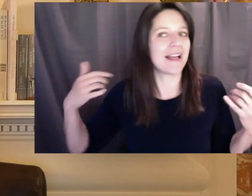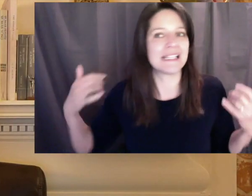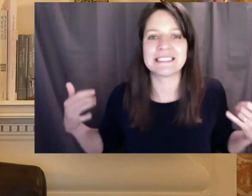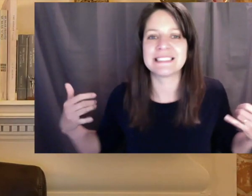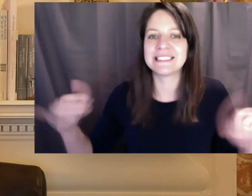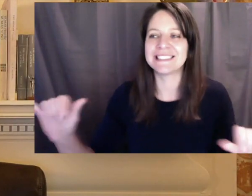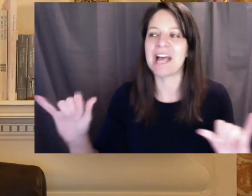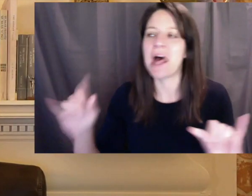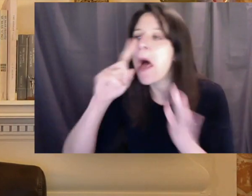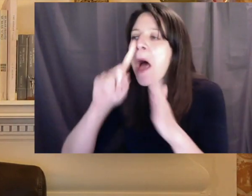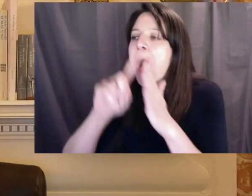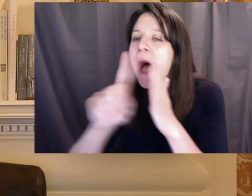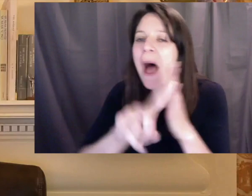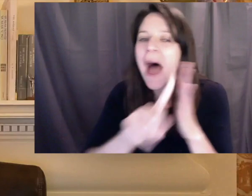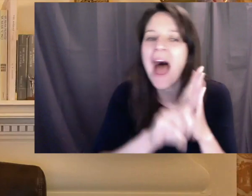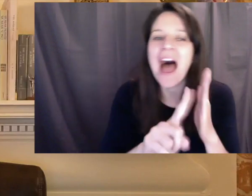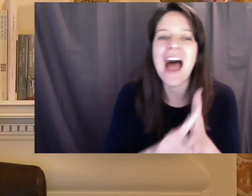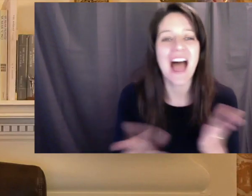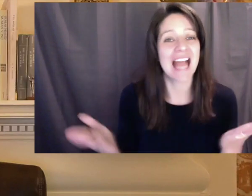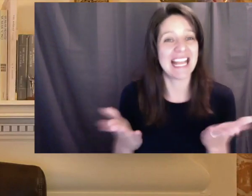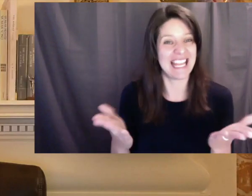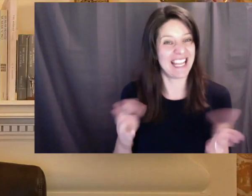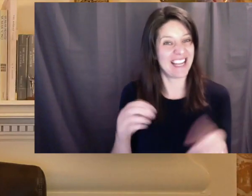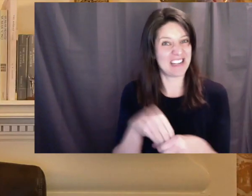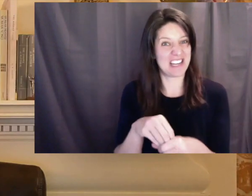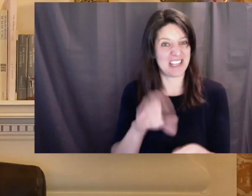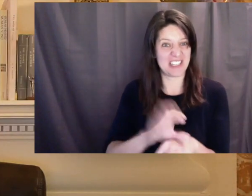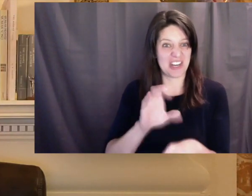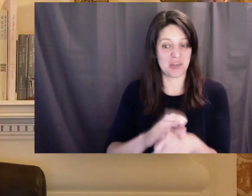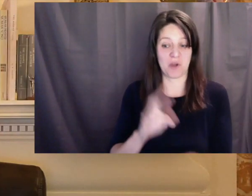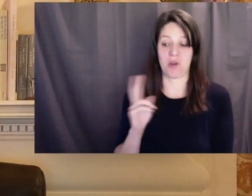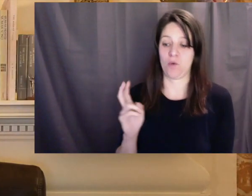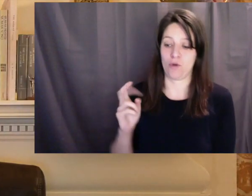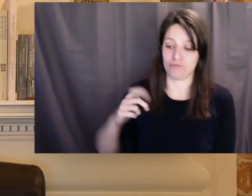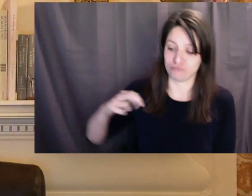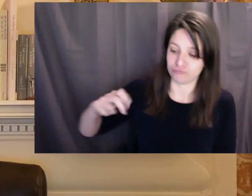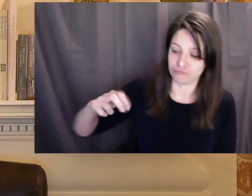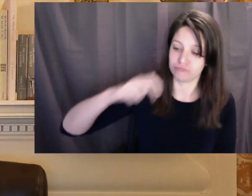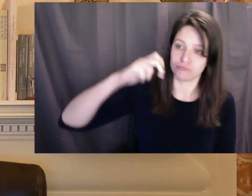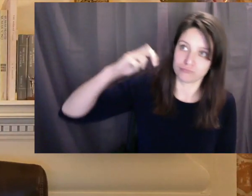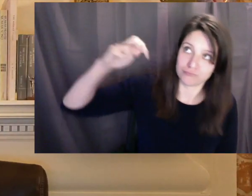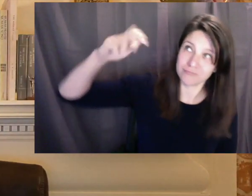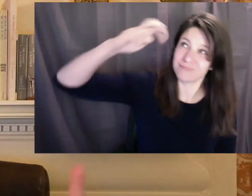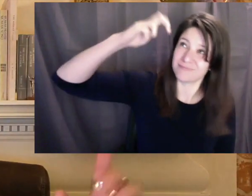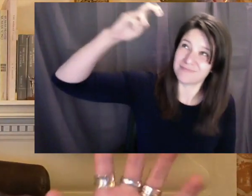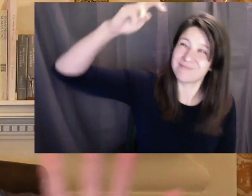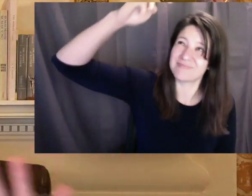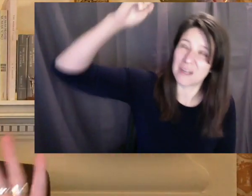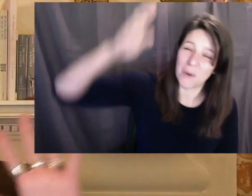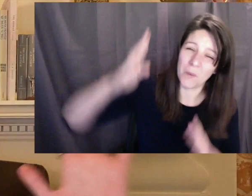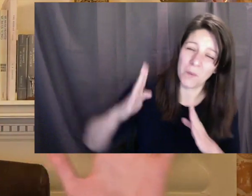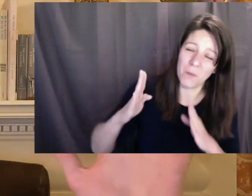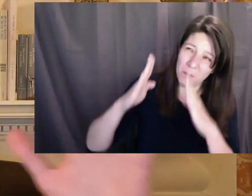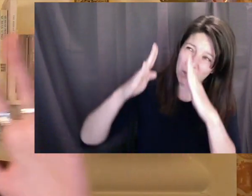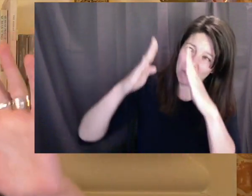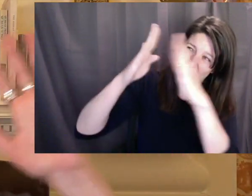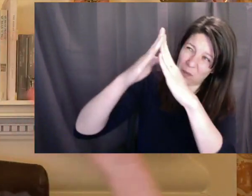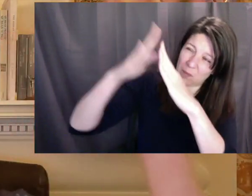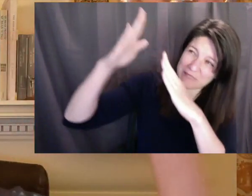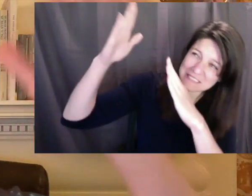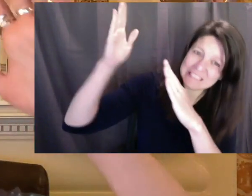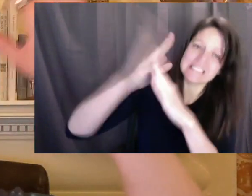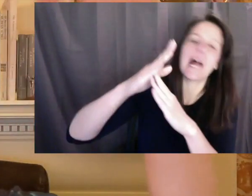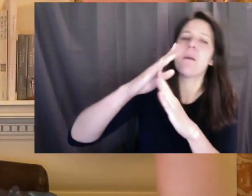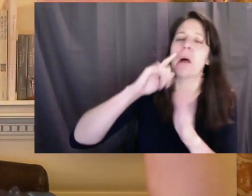grown now, and I still do the same thing. And one of the things I've discovered here in our meeting house is once you ascend to